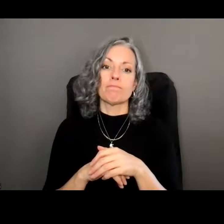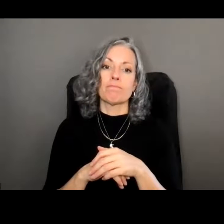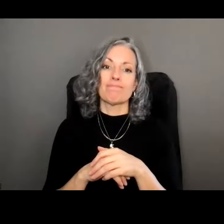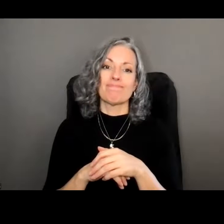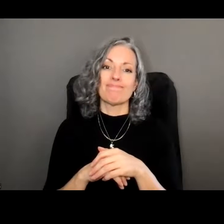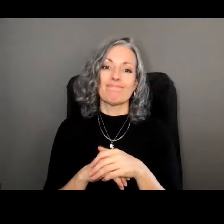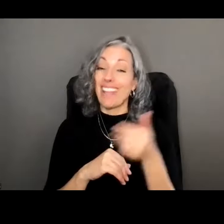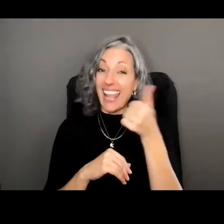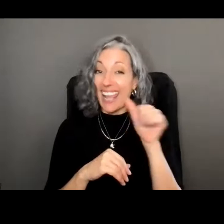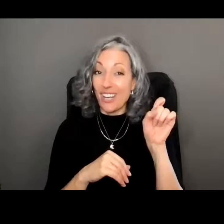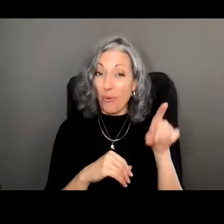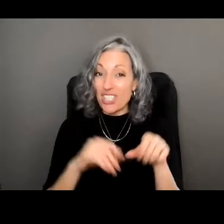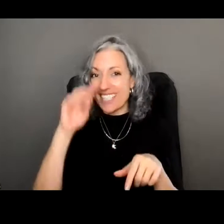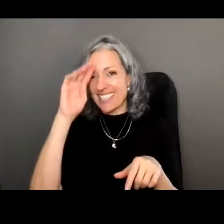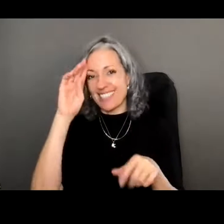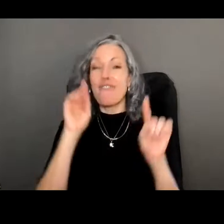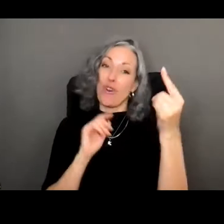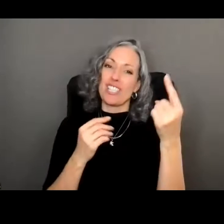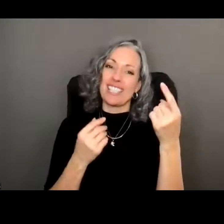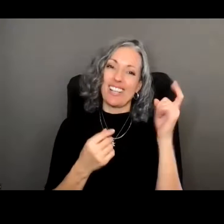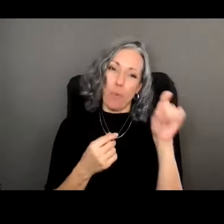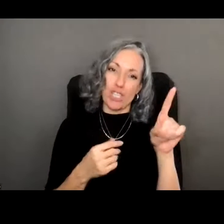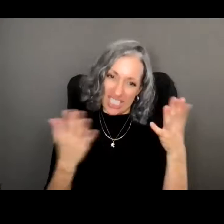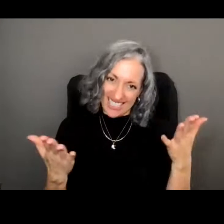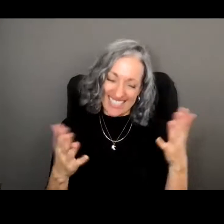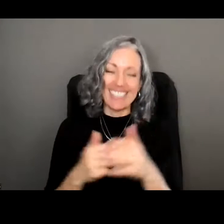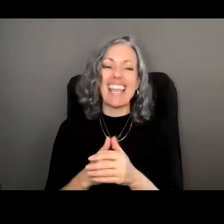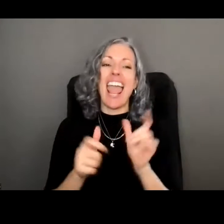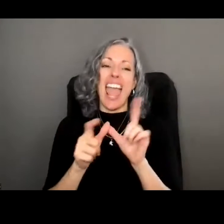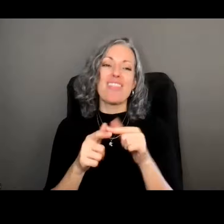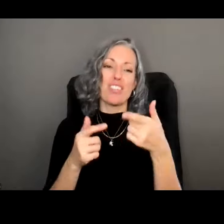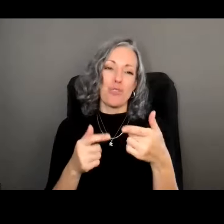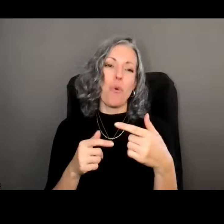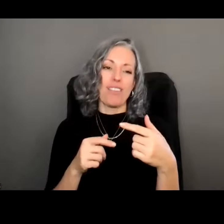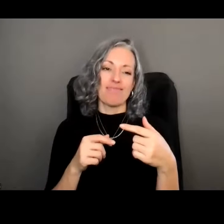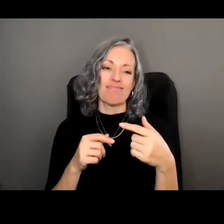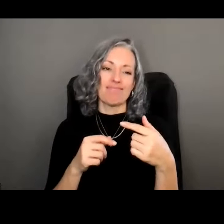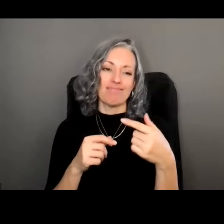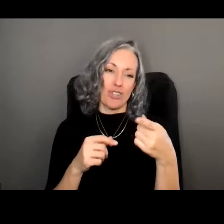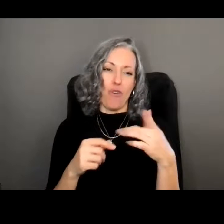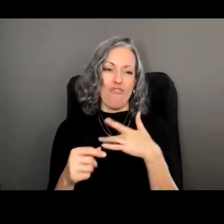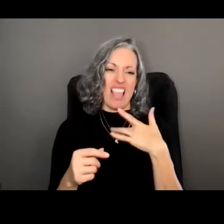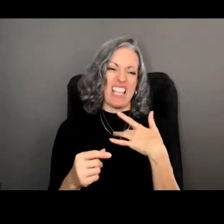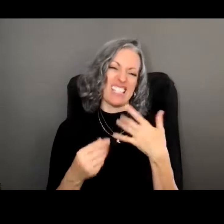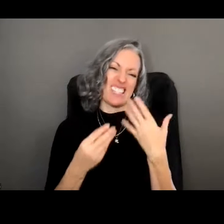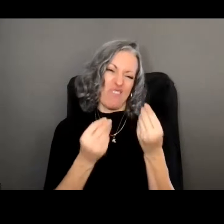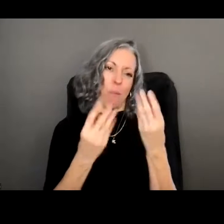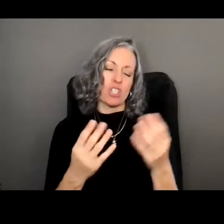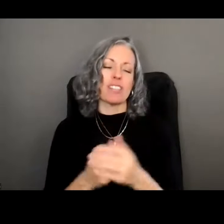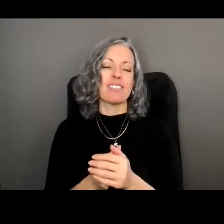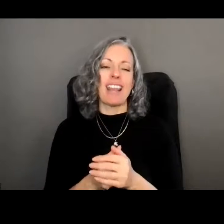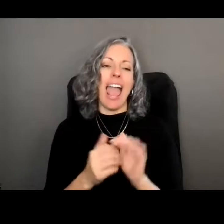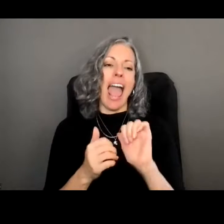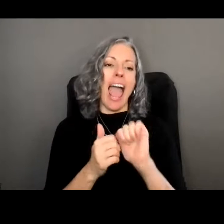Any questions first, and then yeah, would love your feedback on how we prioritize